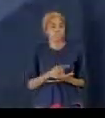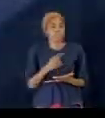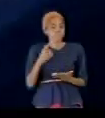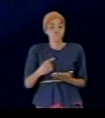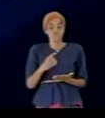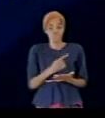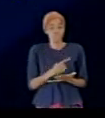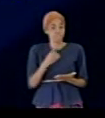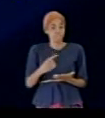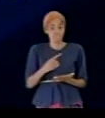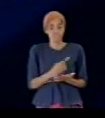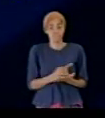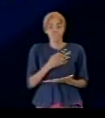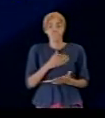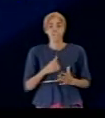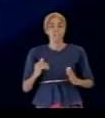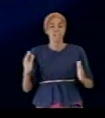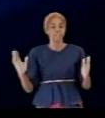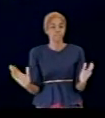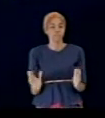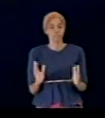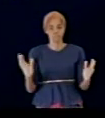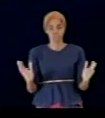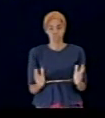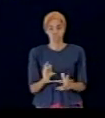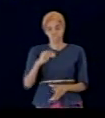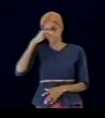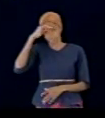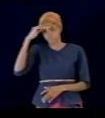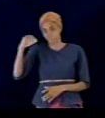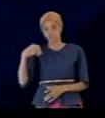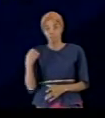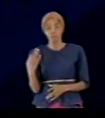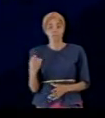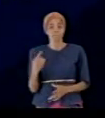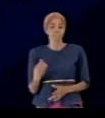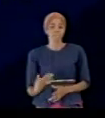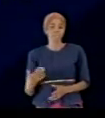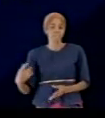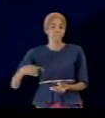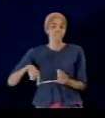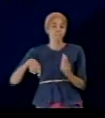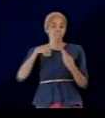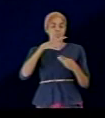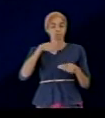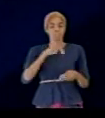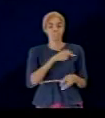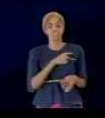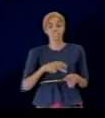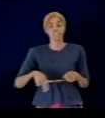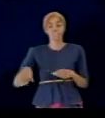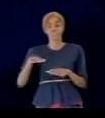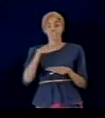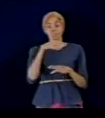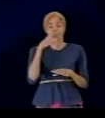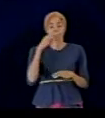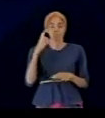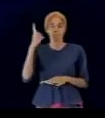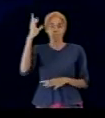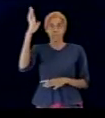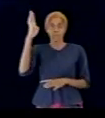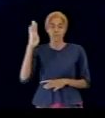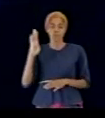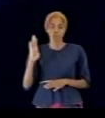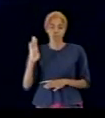debating, and persuading them of the thing concerning the kingdom of